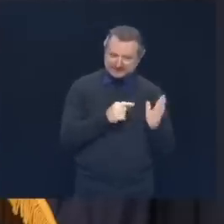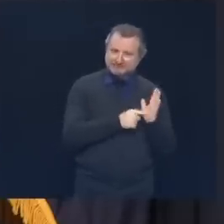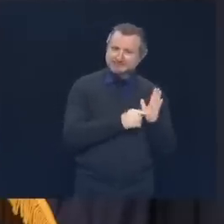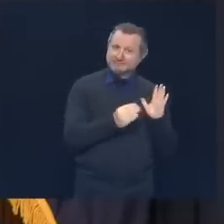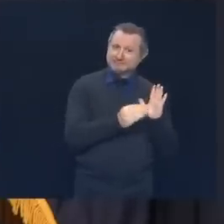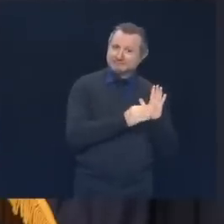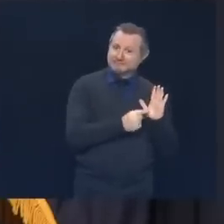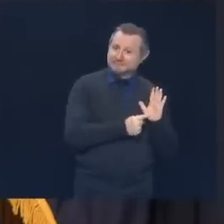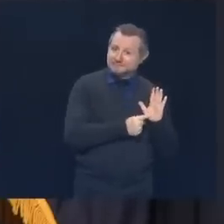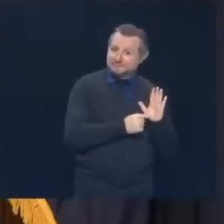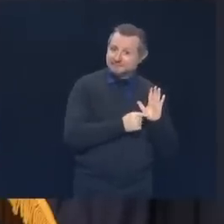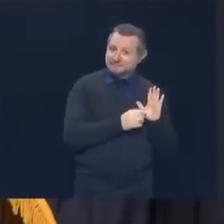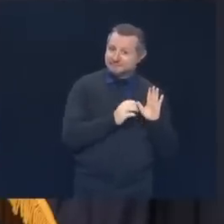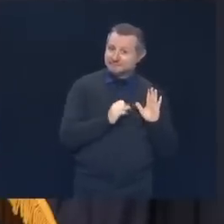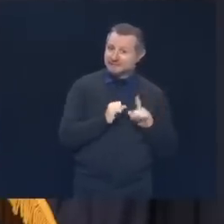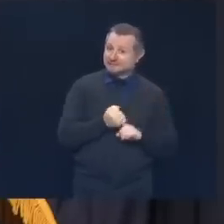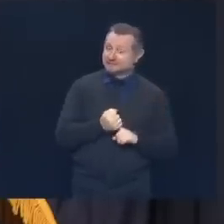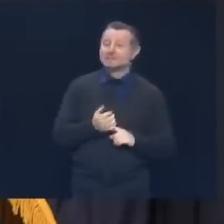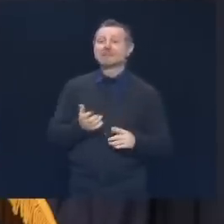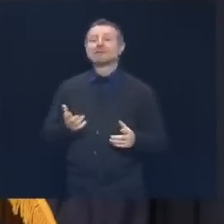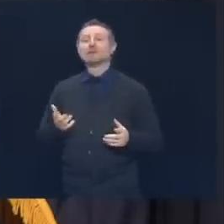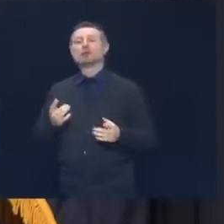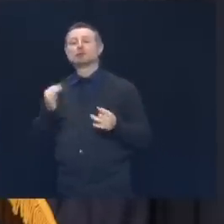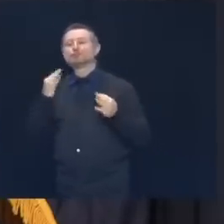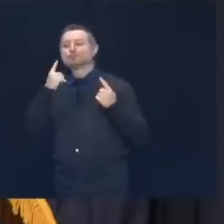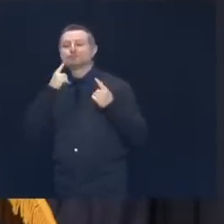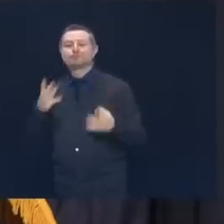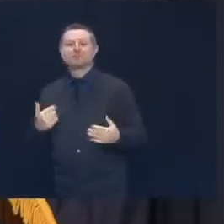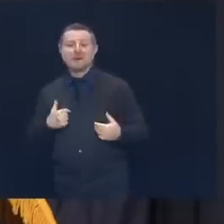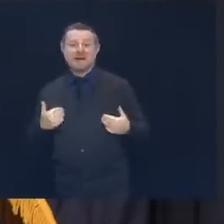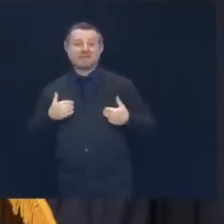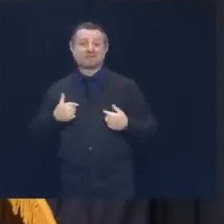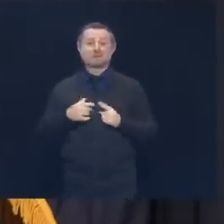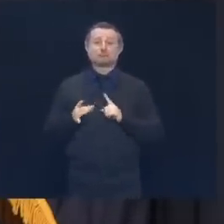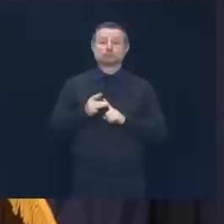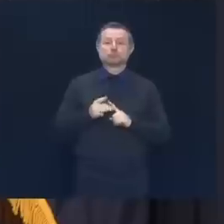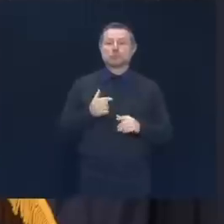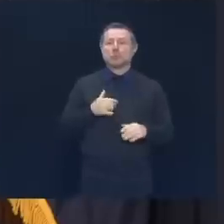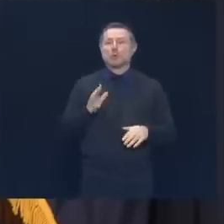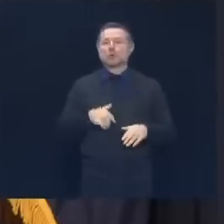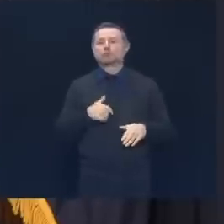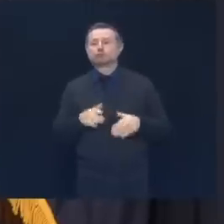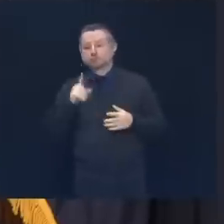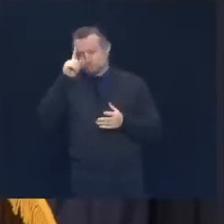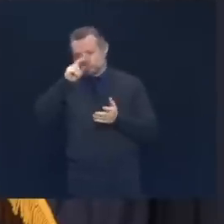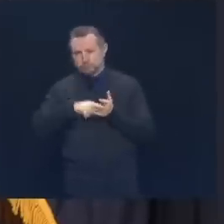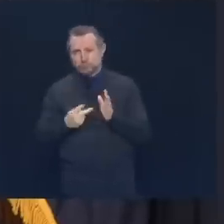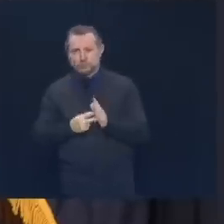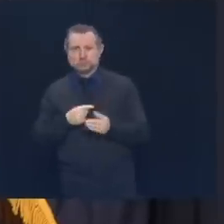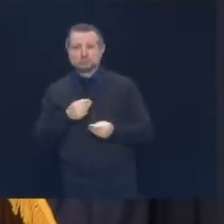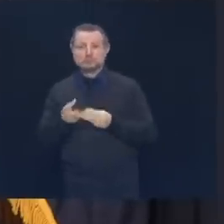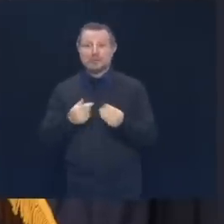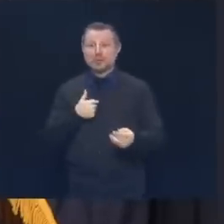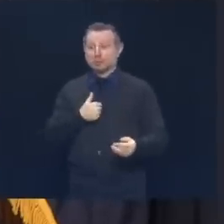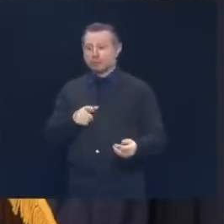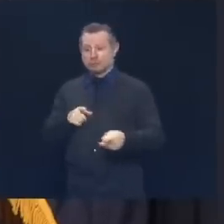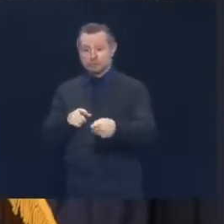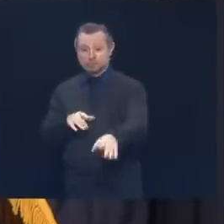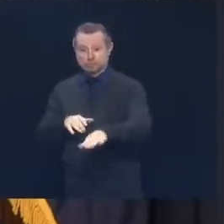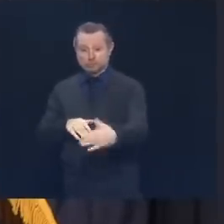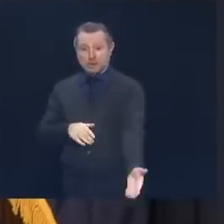you recklessly transmitted COVID to a person and a person died, I could see